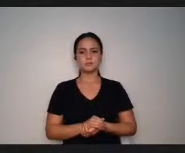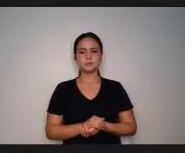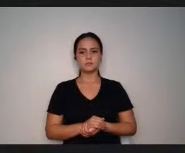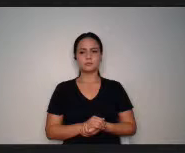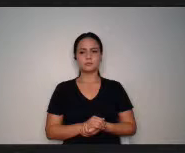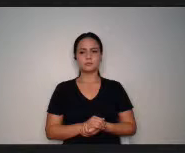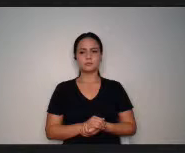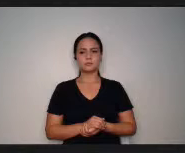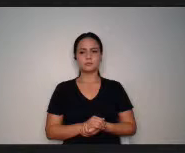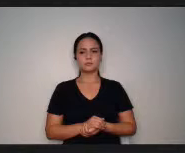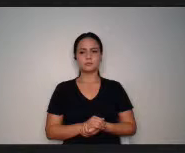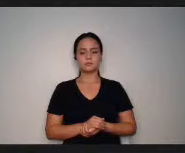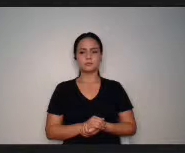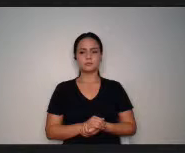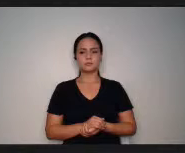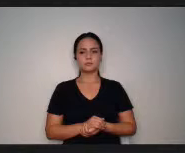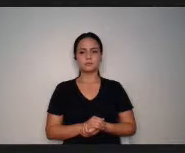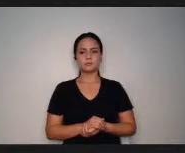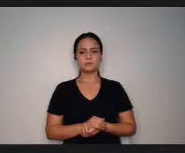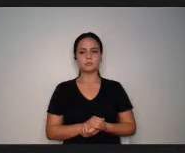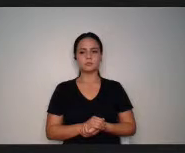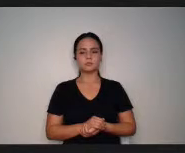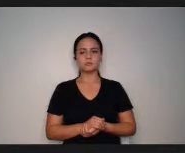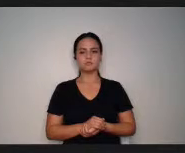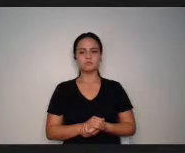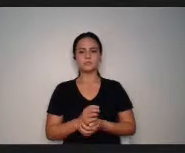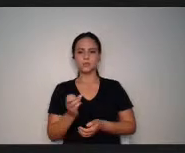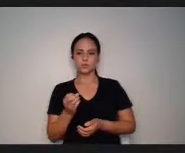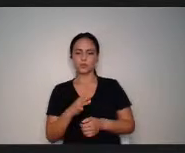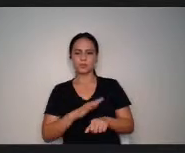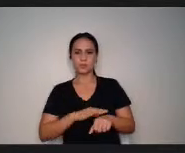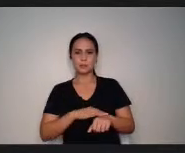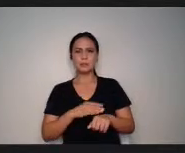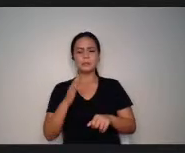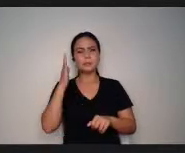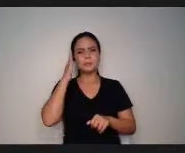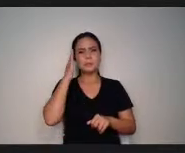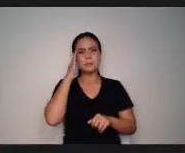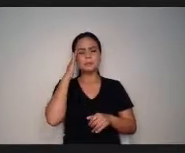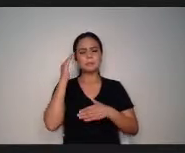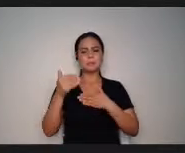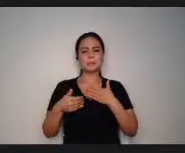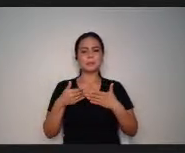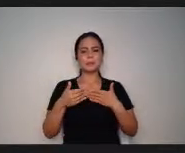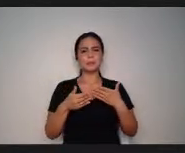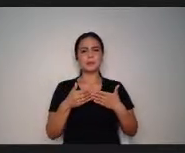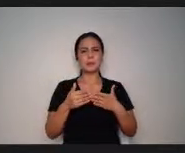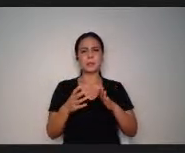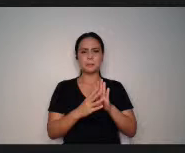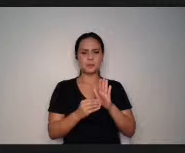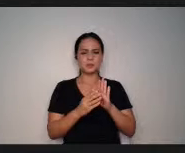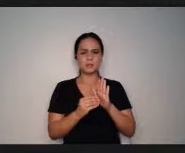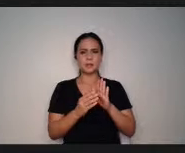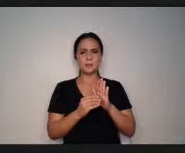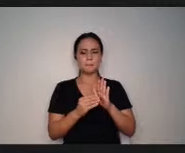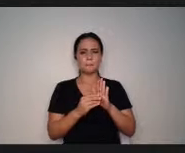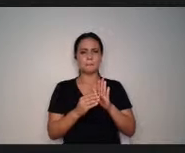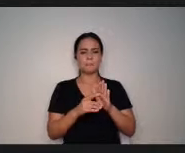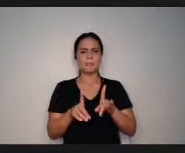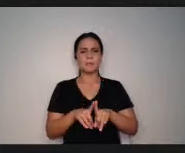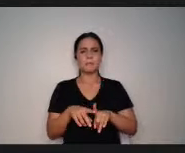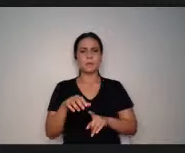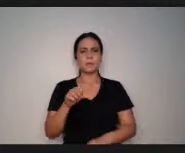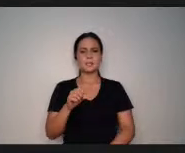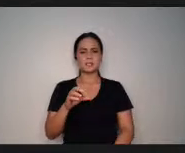Recently, many of you may know that the International Standards Organization, with member countries and committees